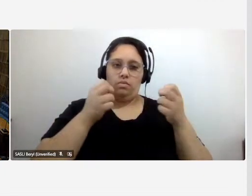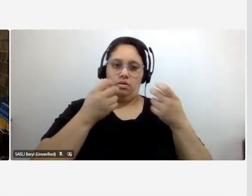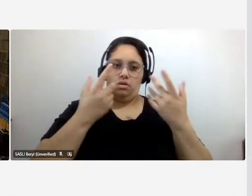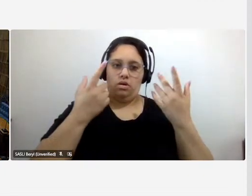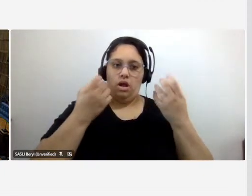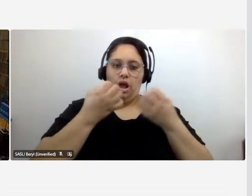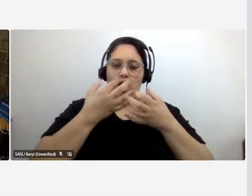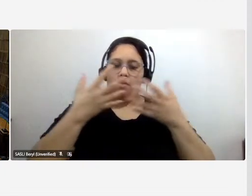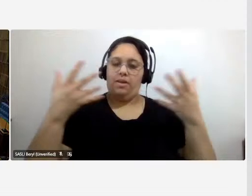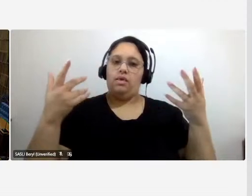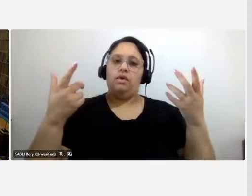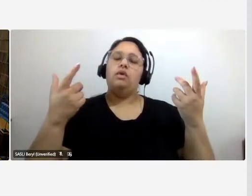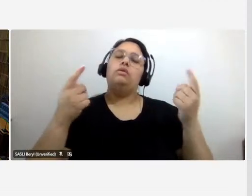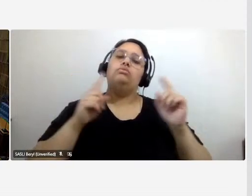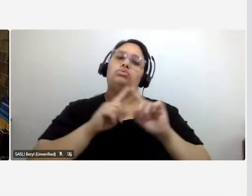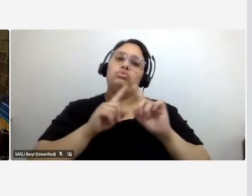sake,